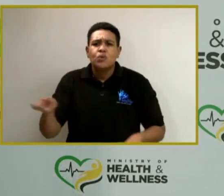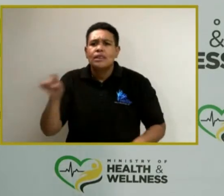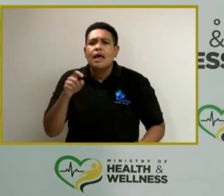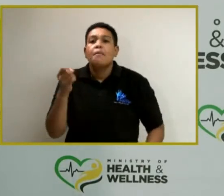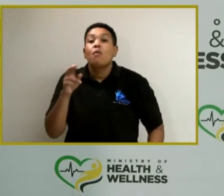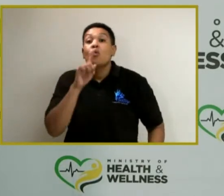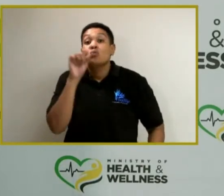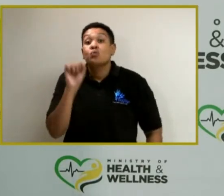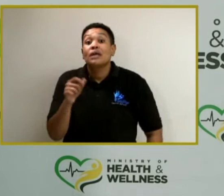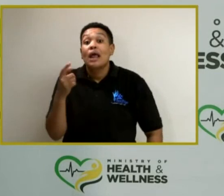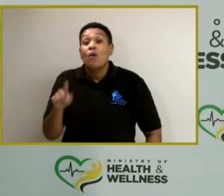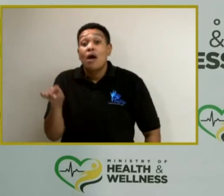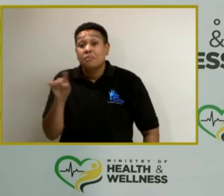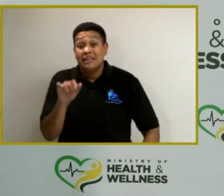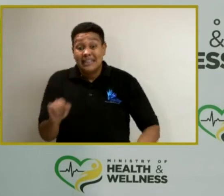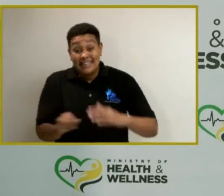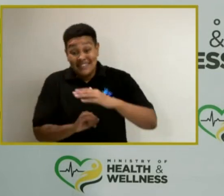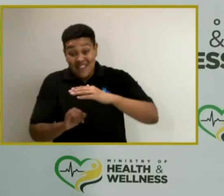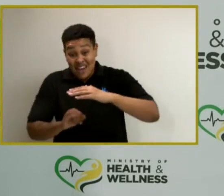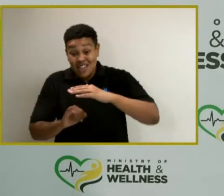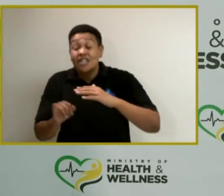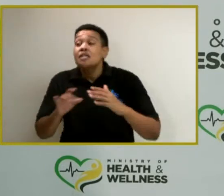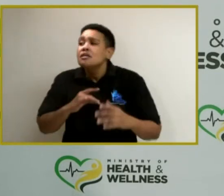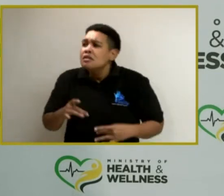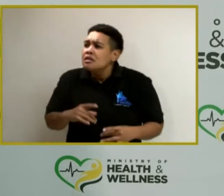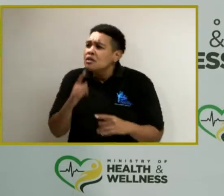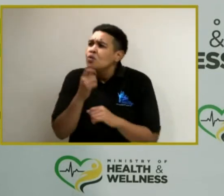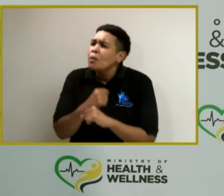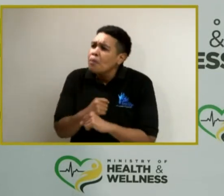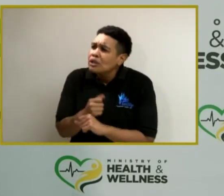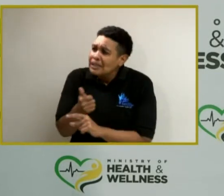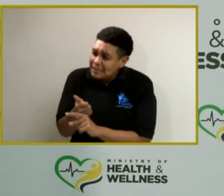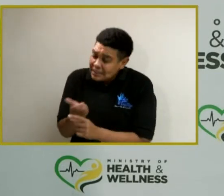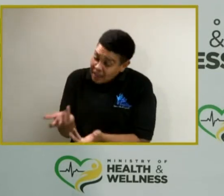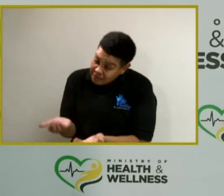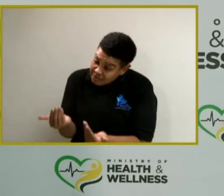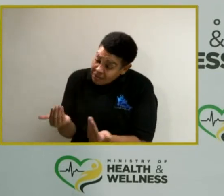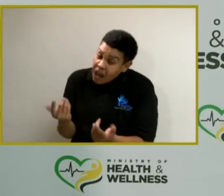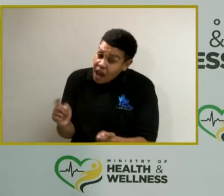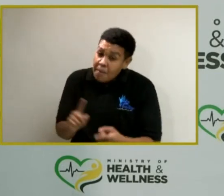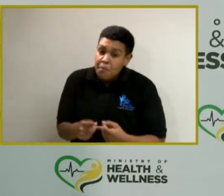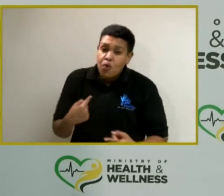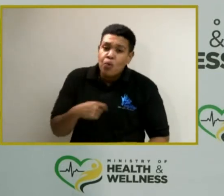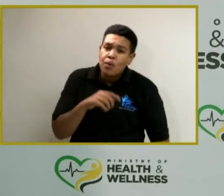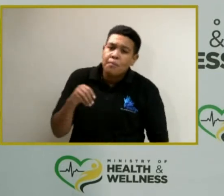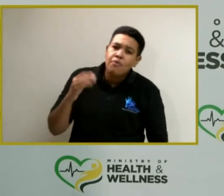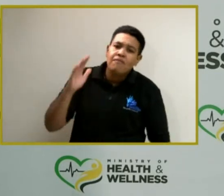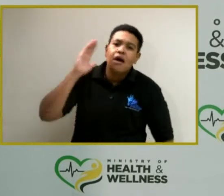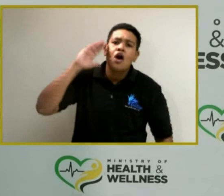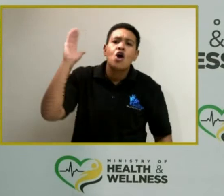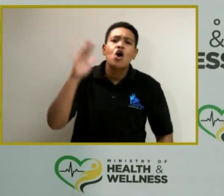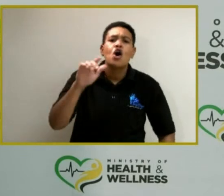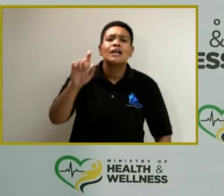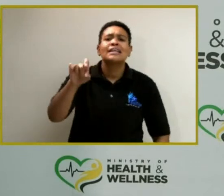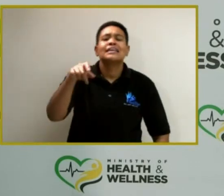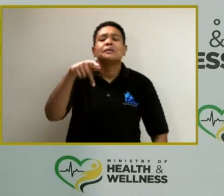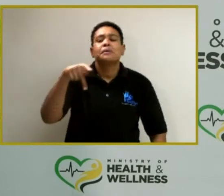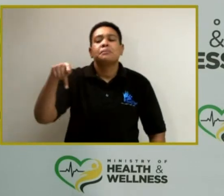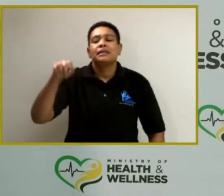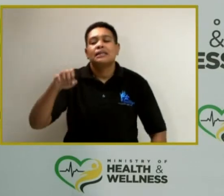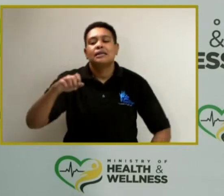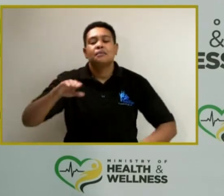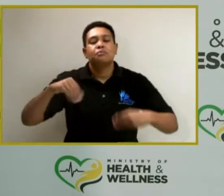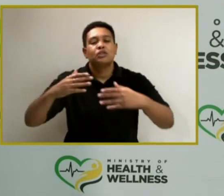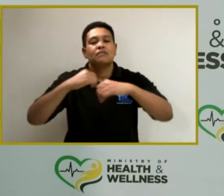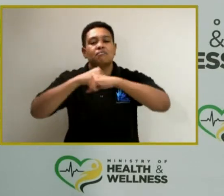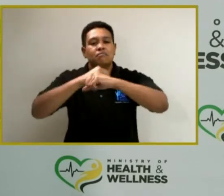is happening in terms of infections, to protect themselves. And we do provide all the necessary PPEs, etc.